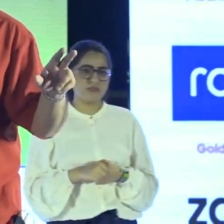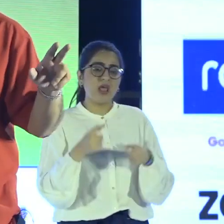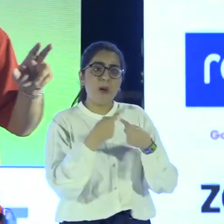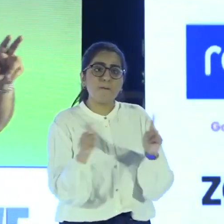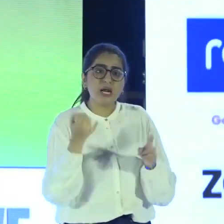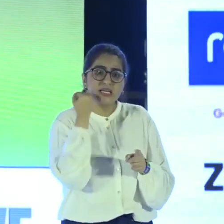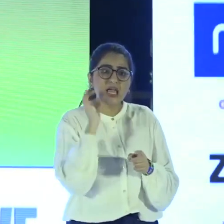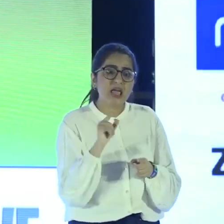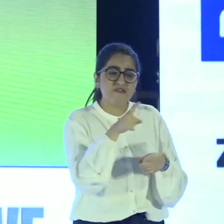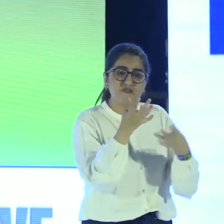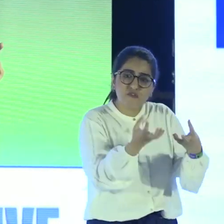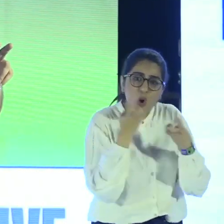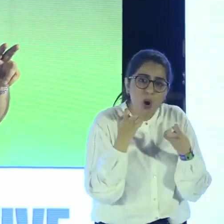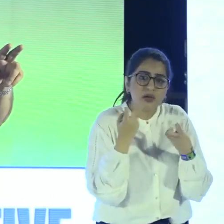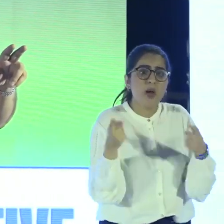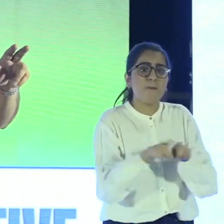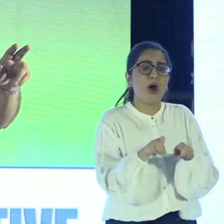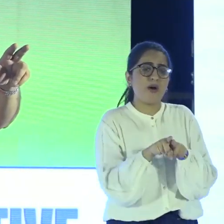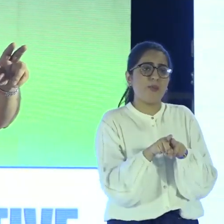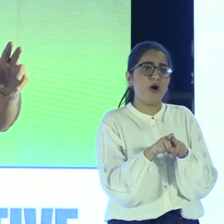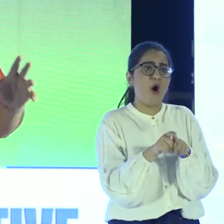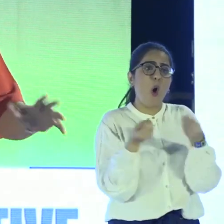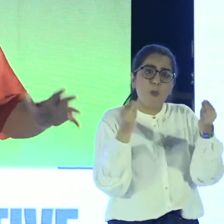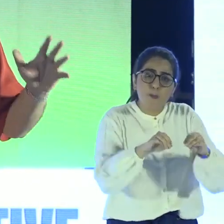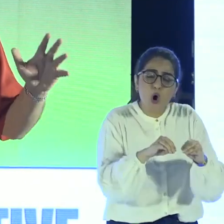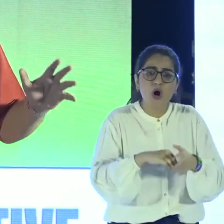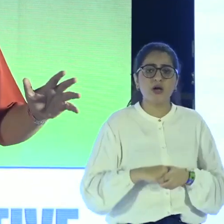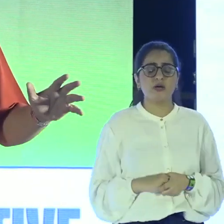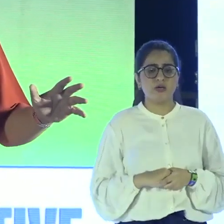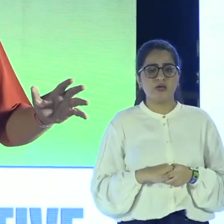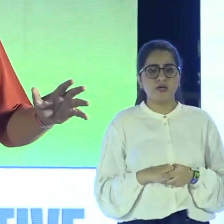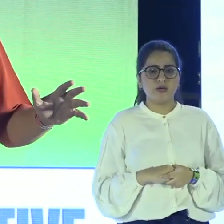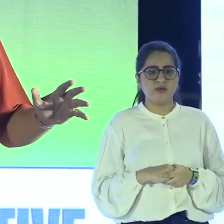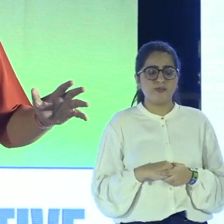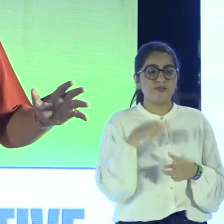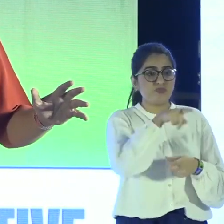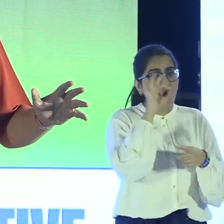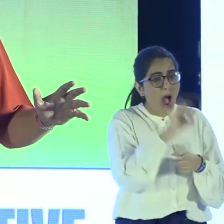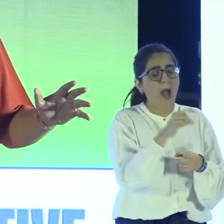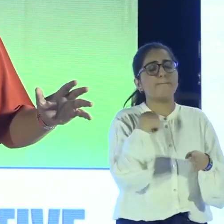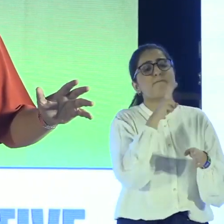they wanted to go to a library, they could go to a library. Those are the divisions we are talking about.